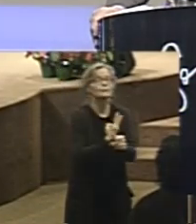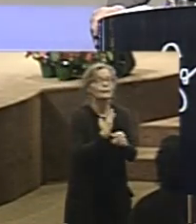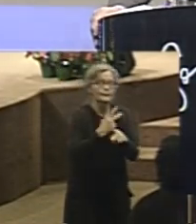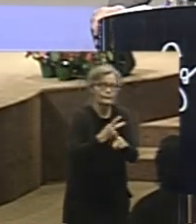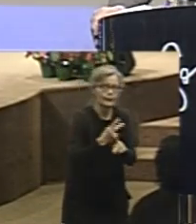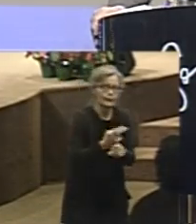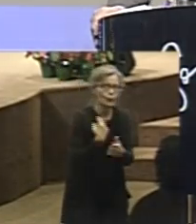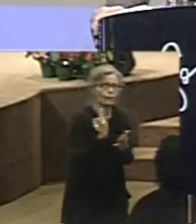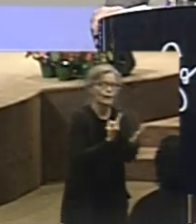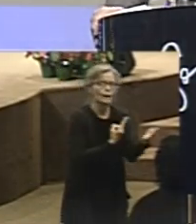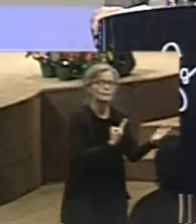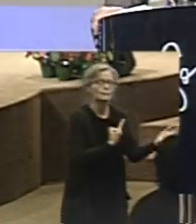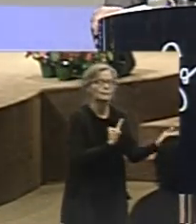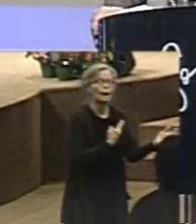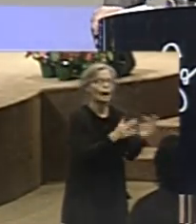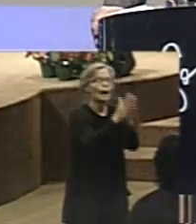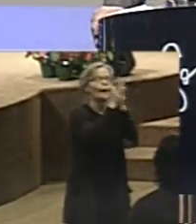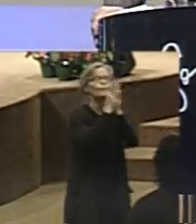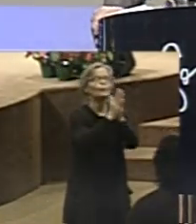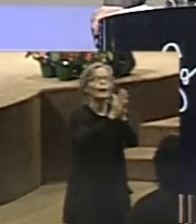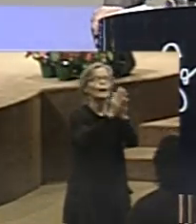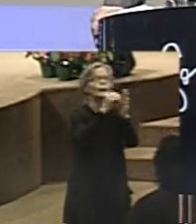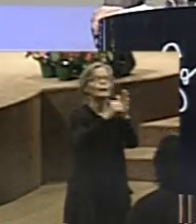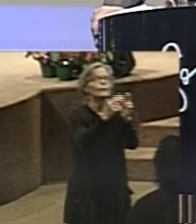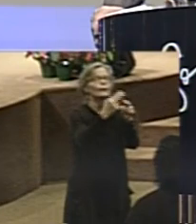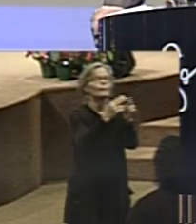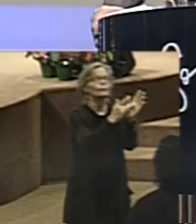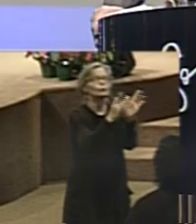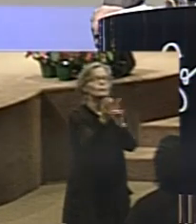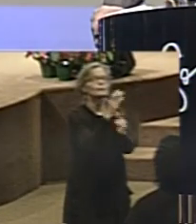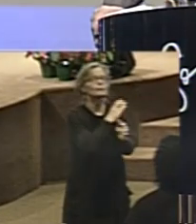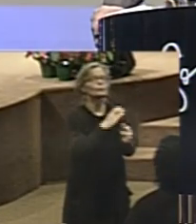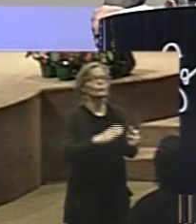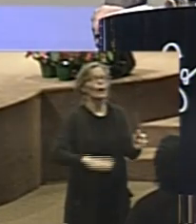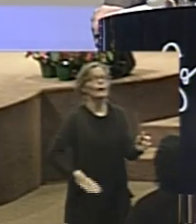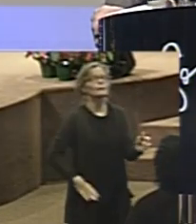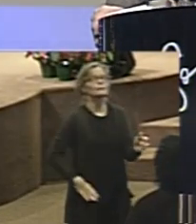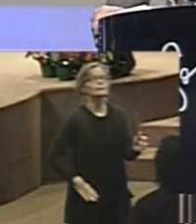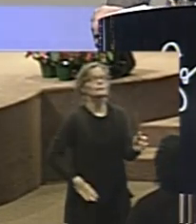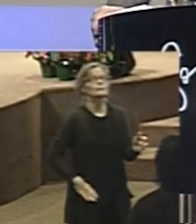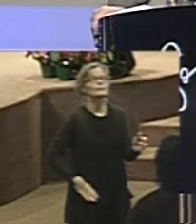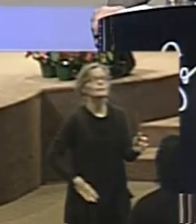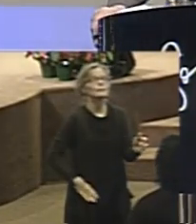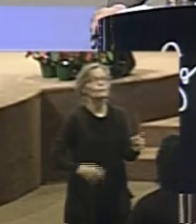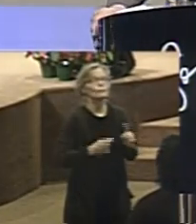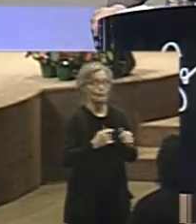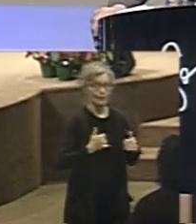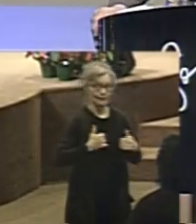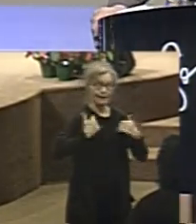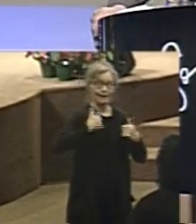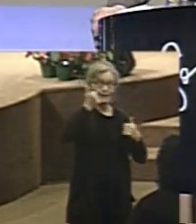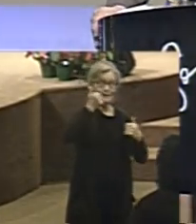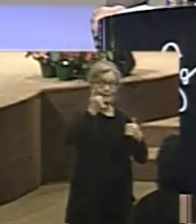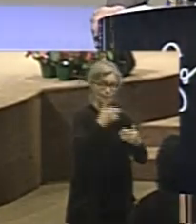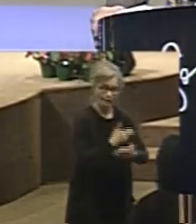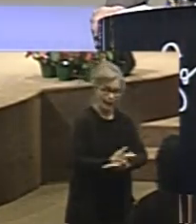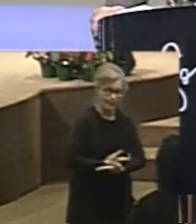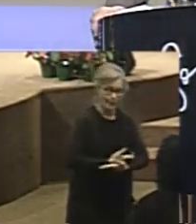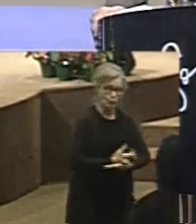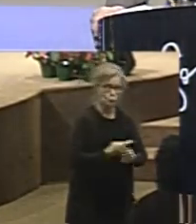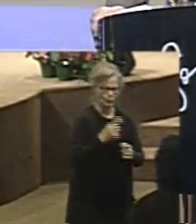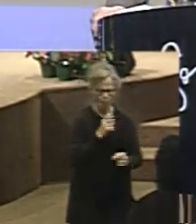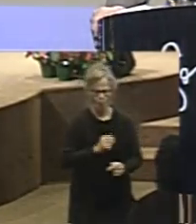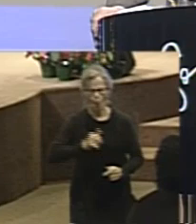us. Pray it in the name of Jesus Christ, from the youngest to the